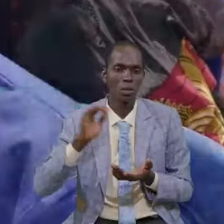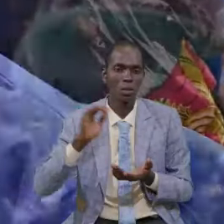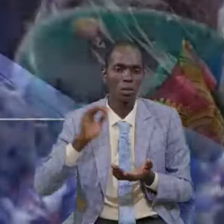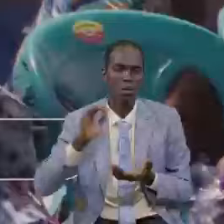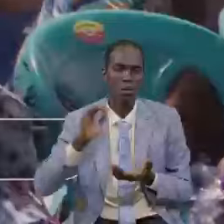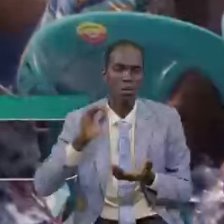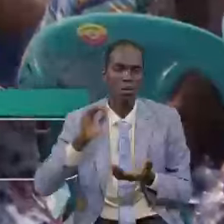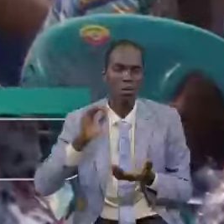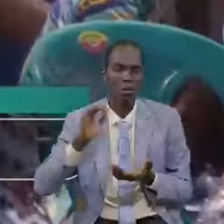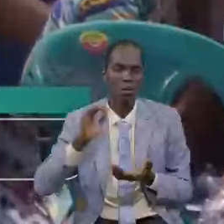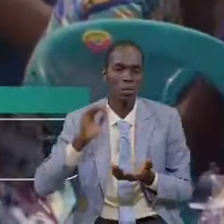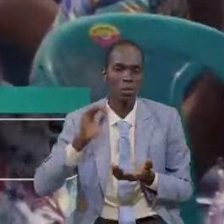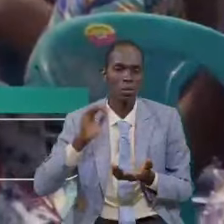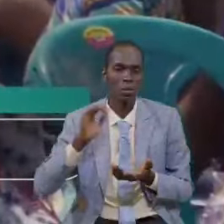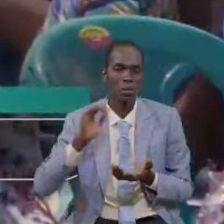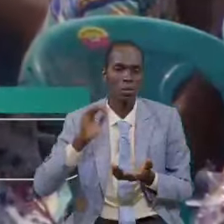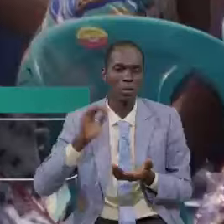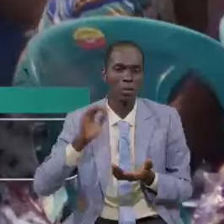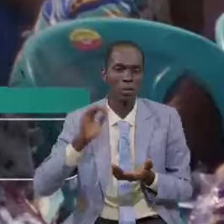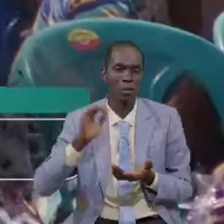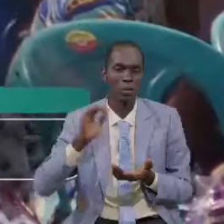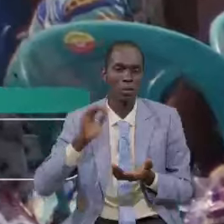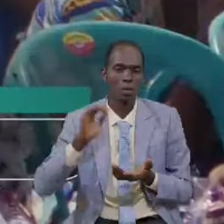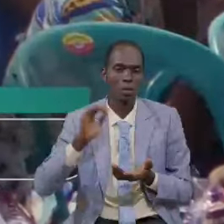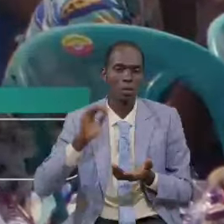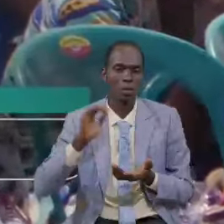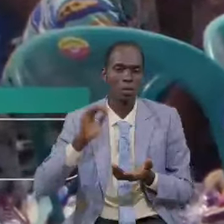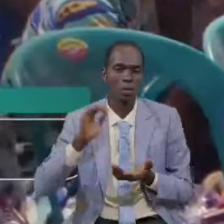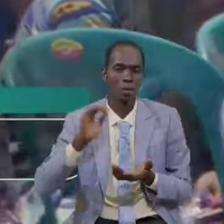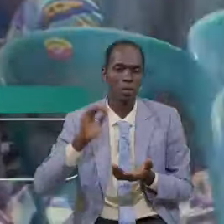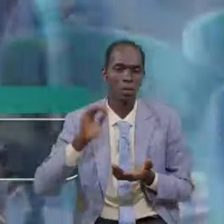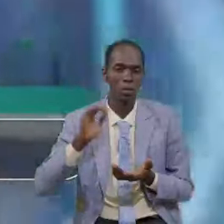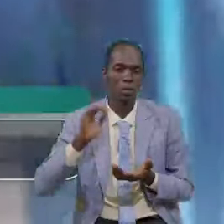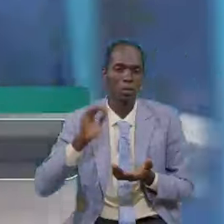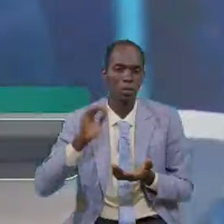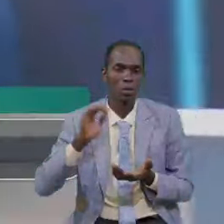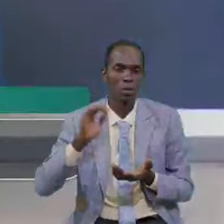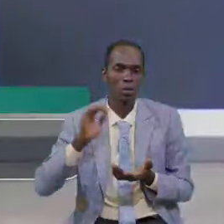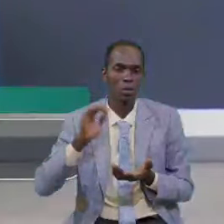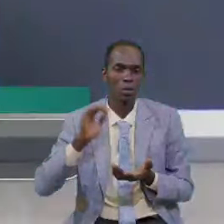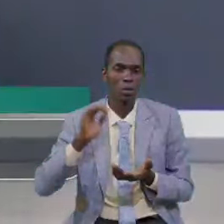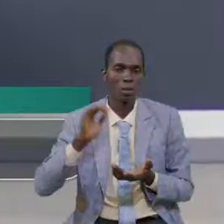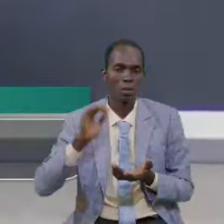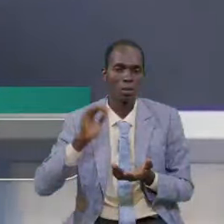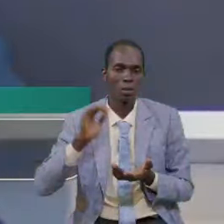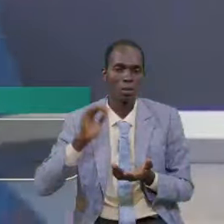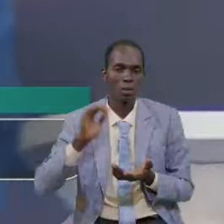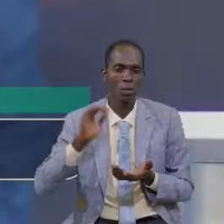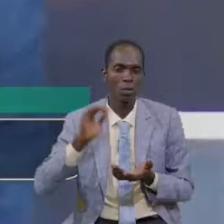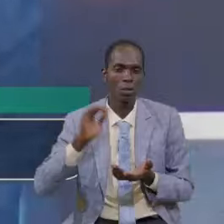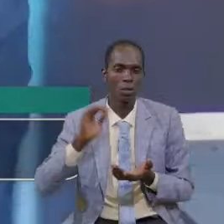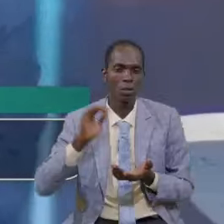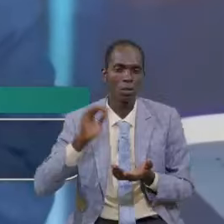misdeeds against the godly goal. You have a goal, and it's a godly goal, and there